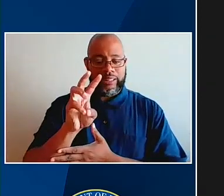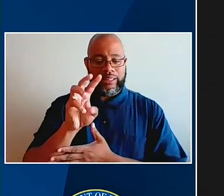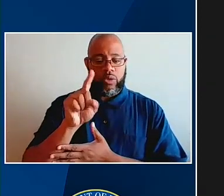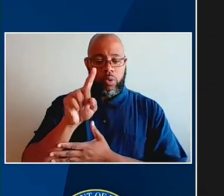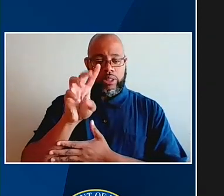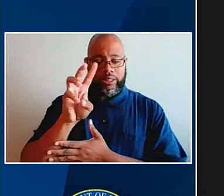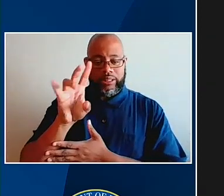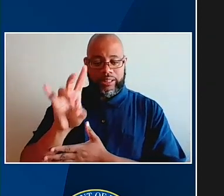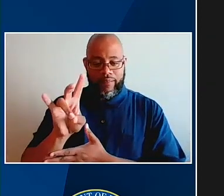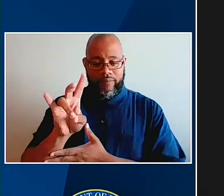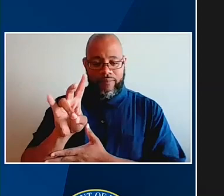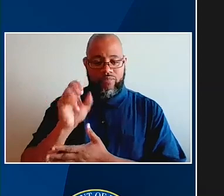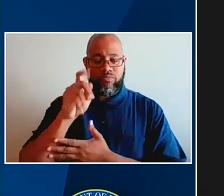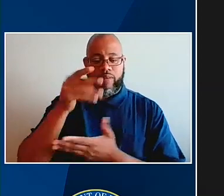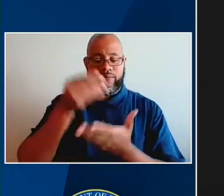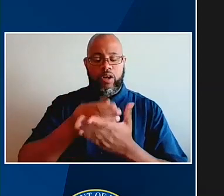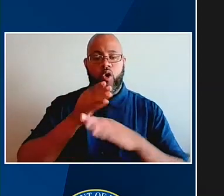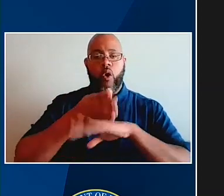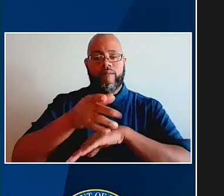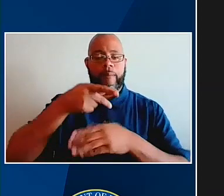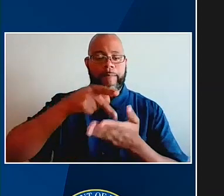668-167, returning funds and overpayments.